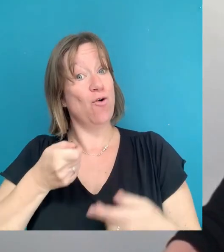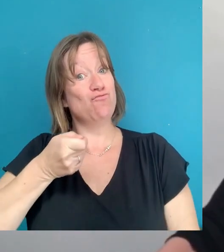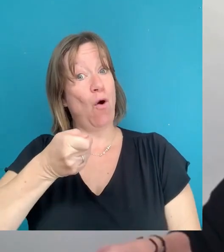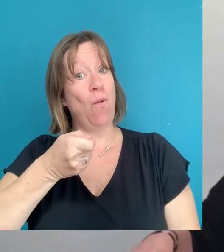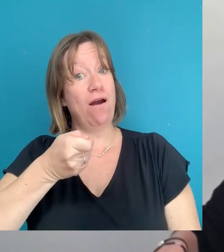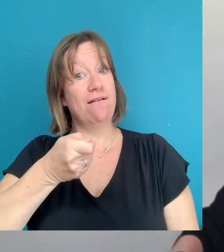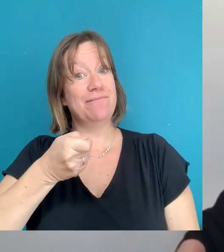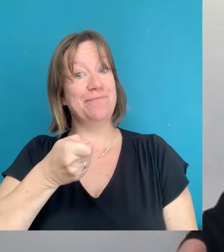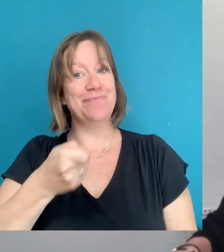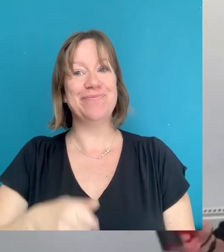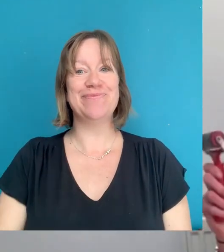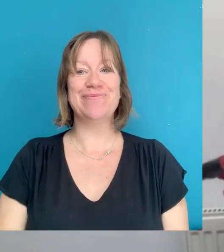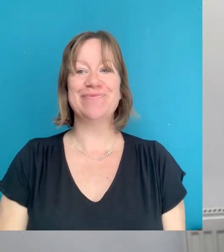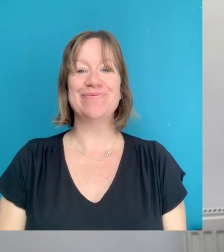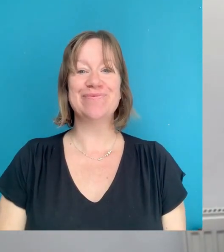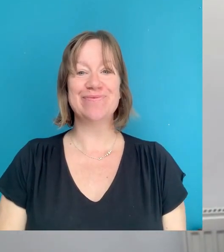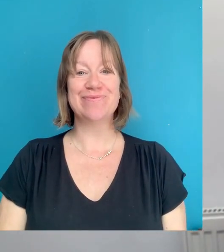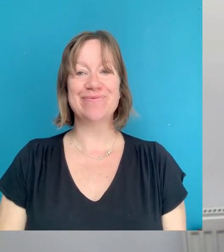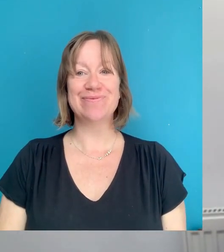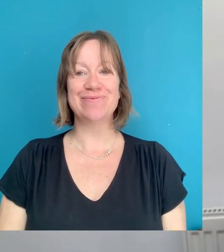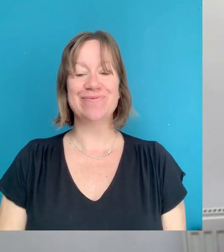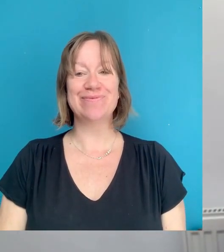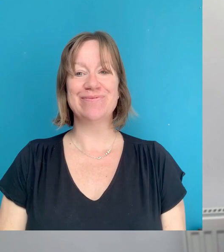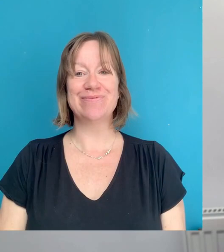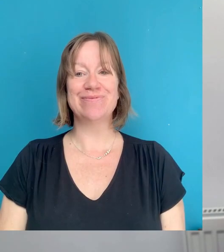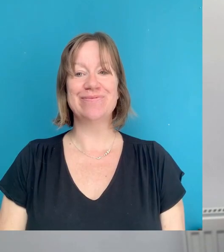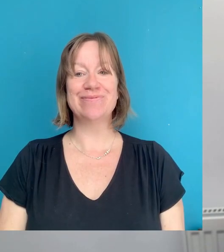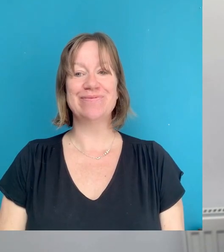And then I'm going to get my roller.